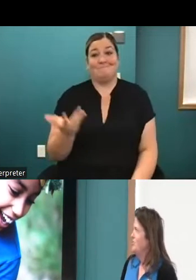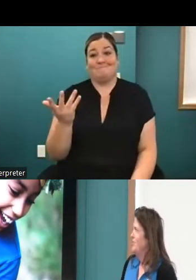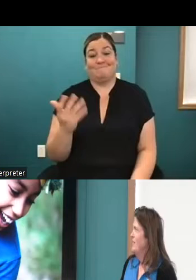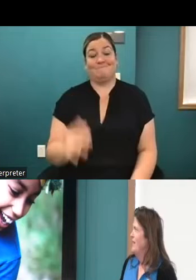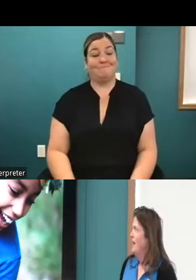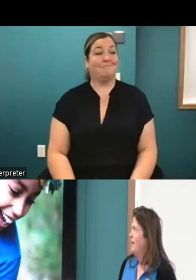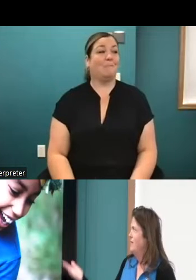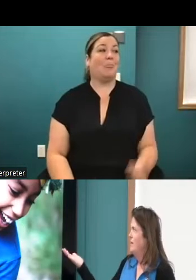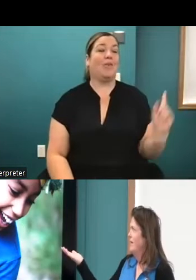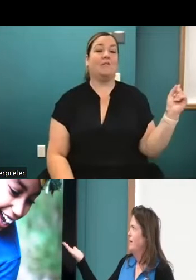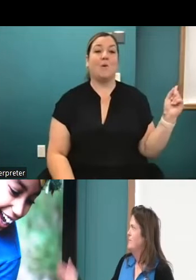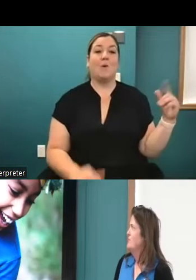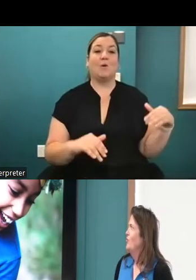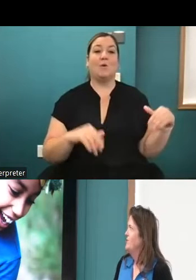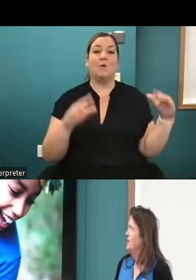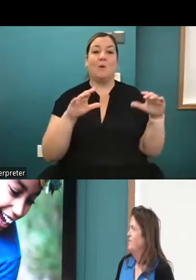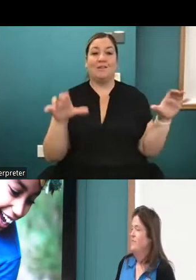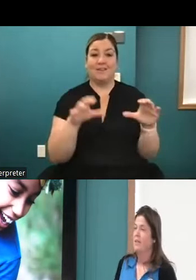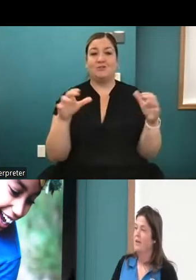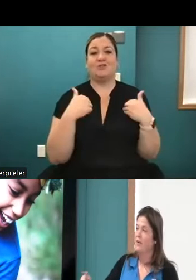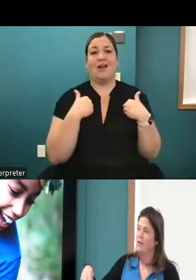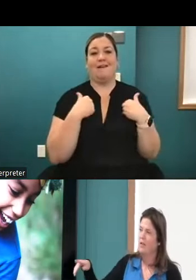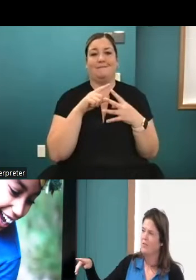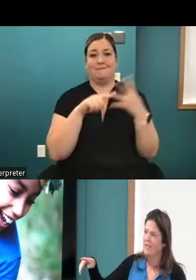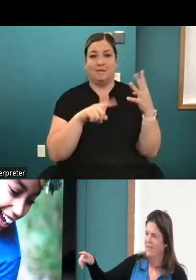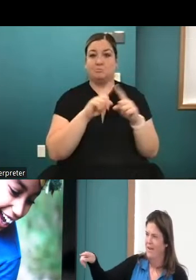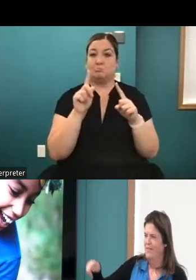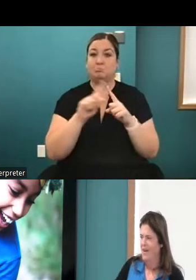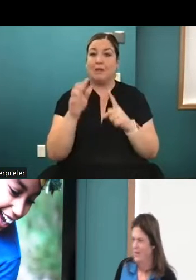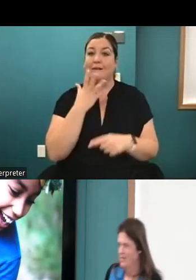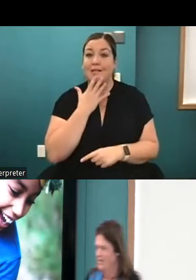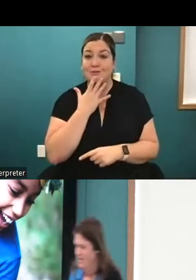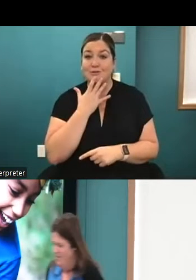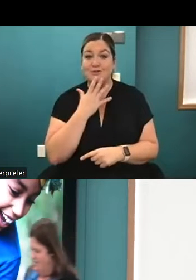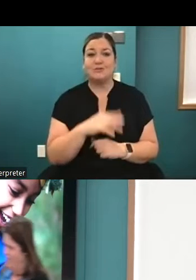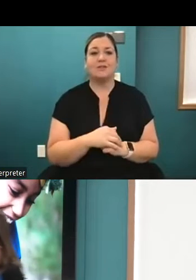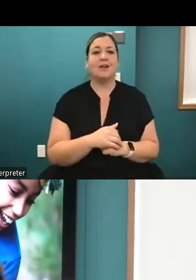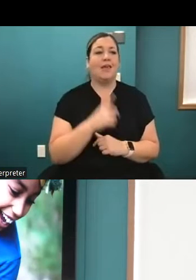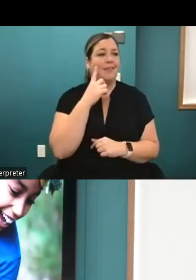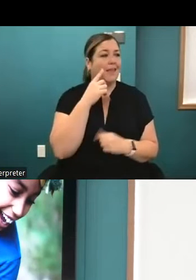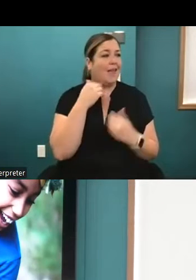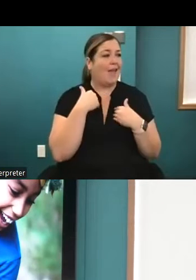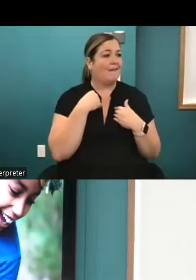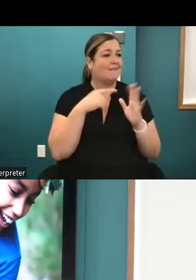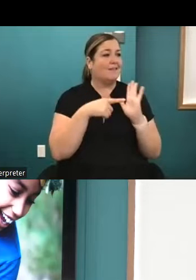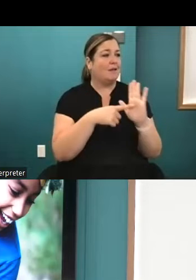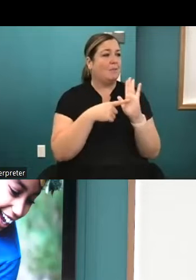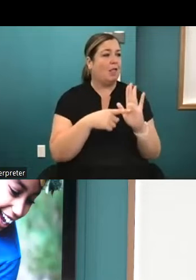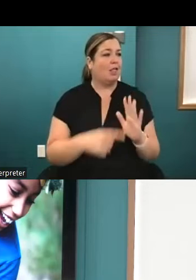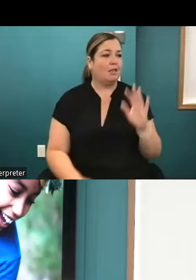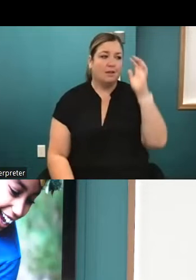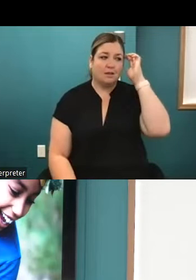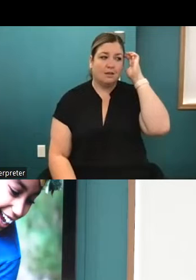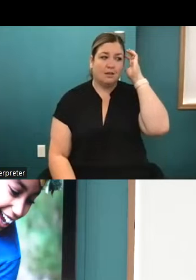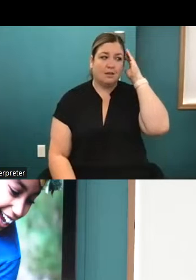For the growing adventure, and it comes in a choice of a lot of fun colors. I think I have that one out here. Did you guys see